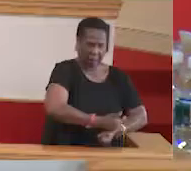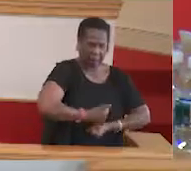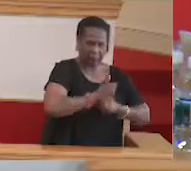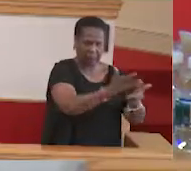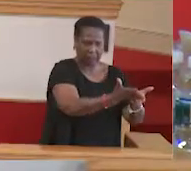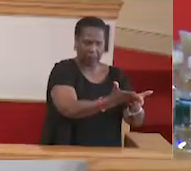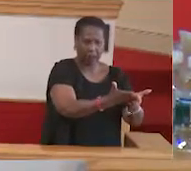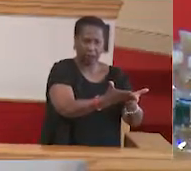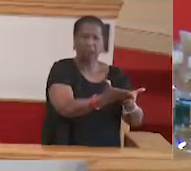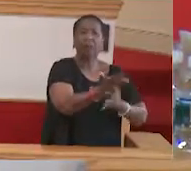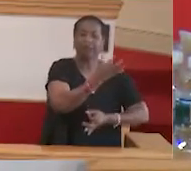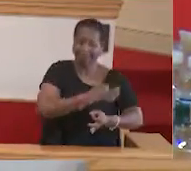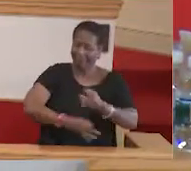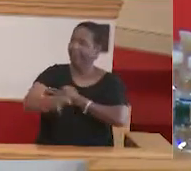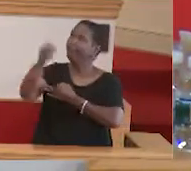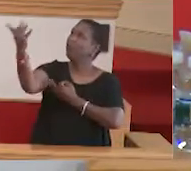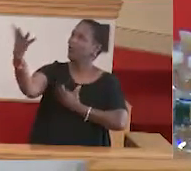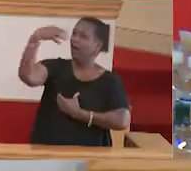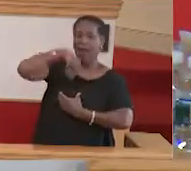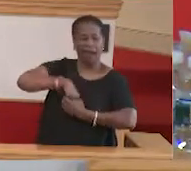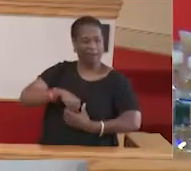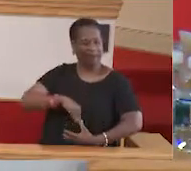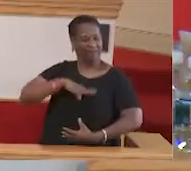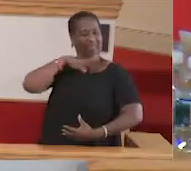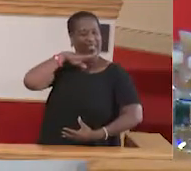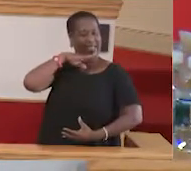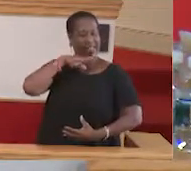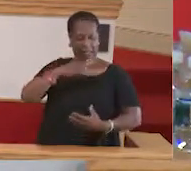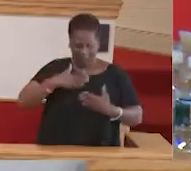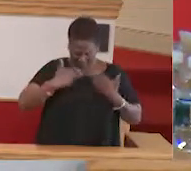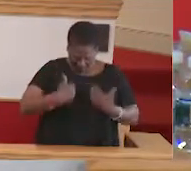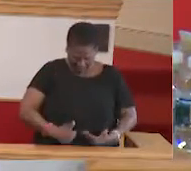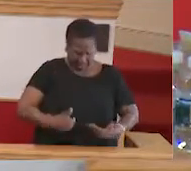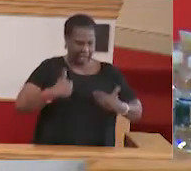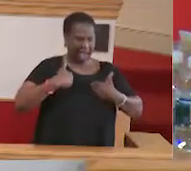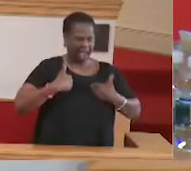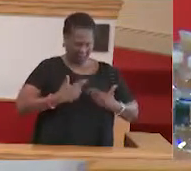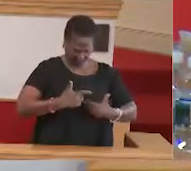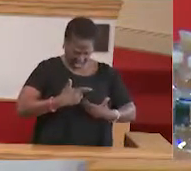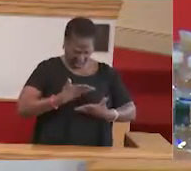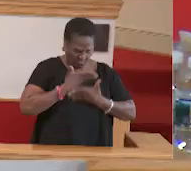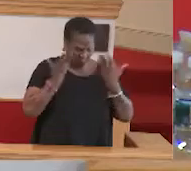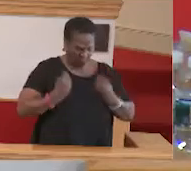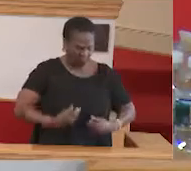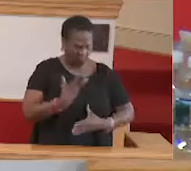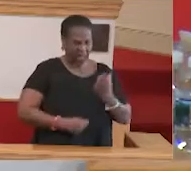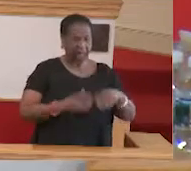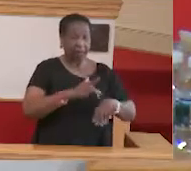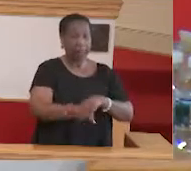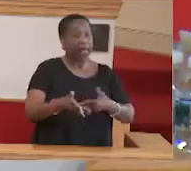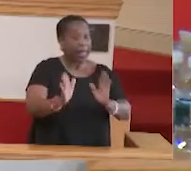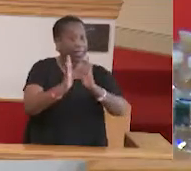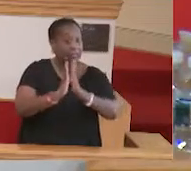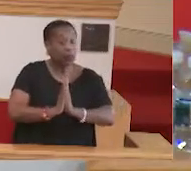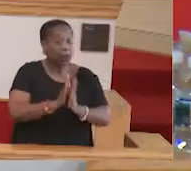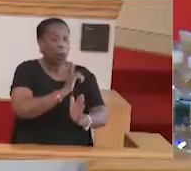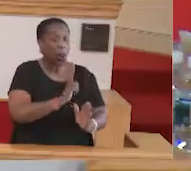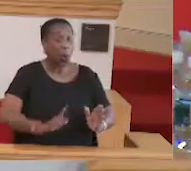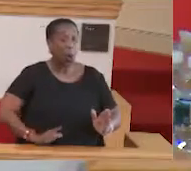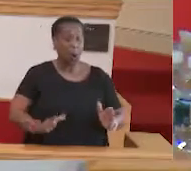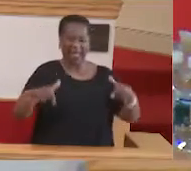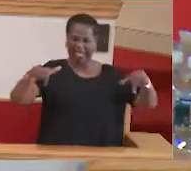My storage is empty. And I am available to you. Let us pray, Lord, in